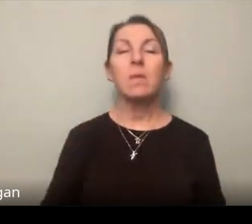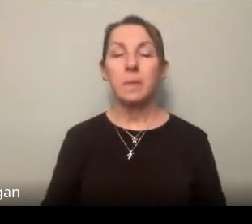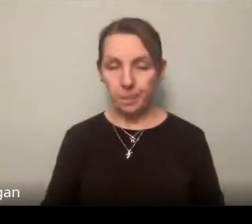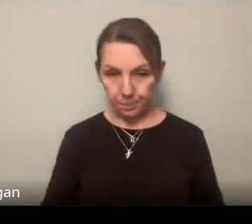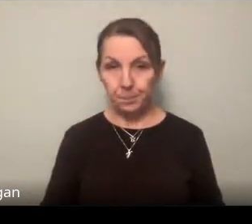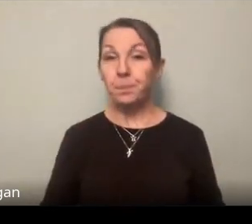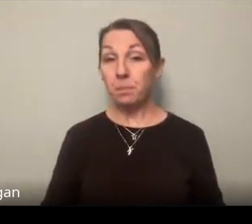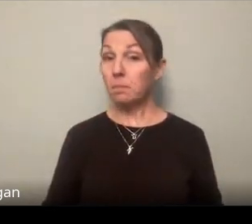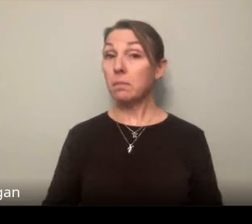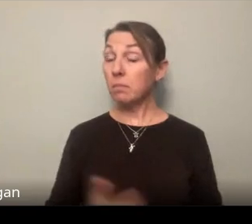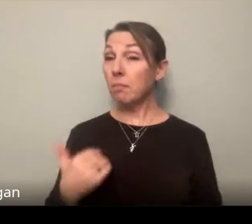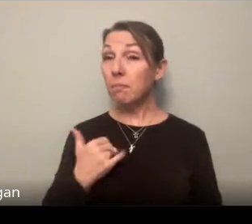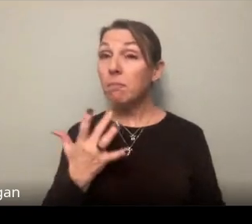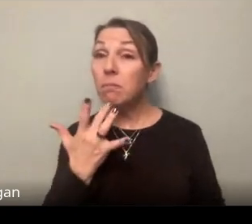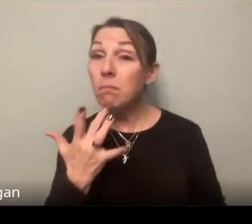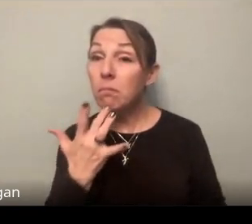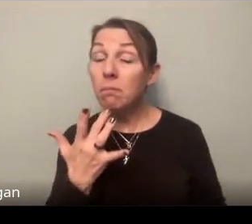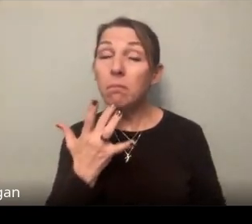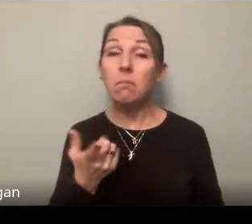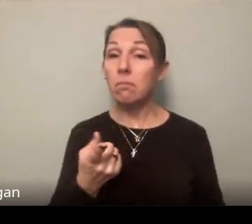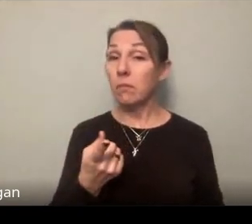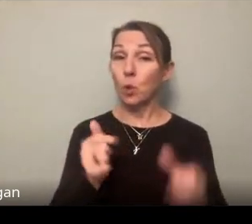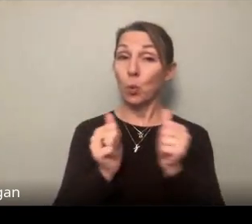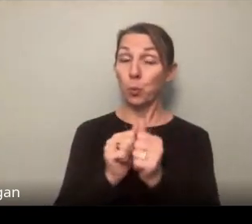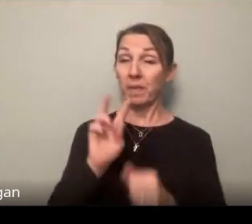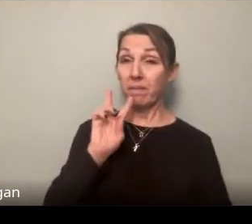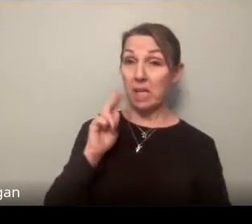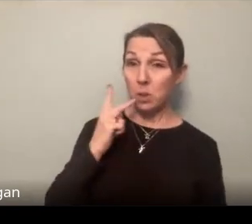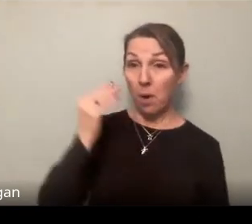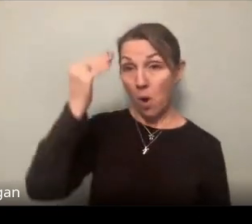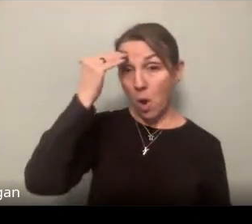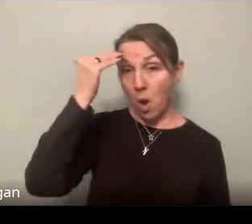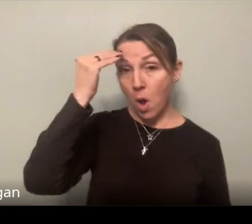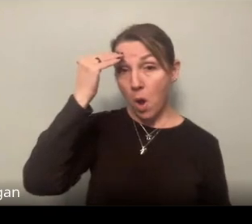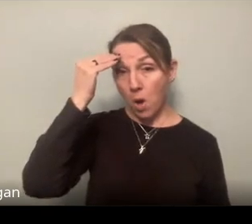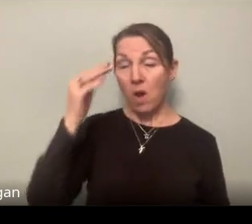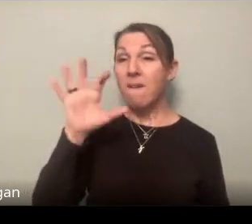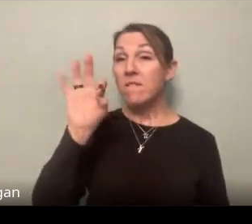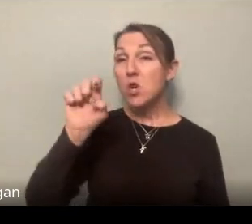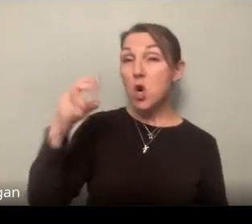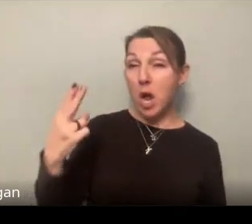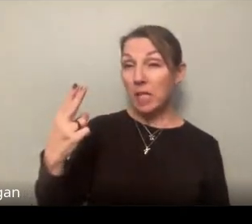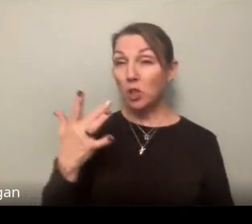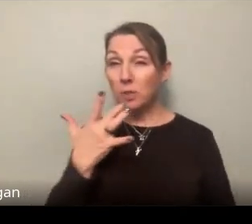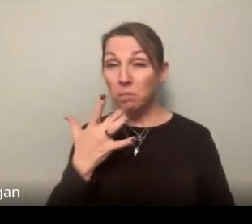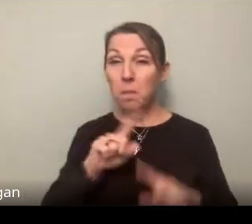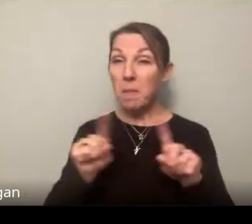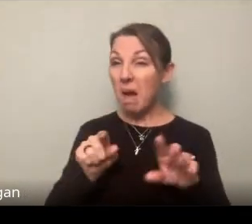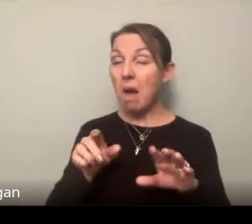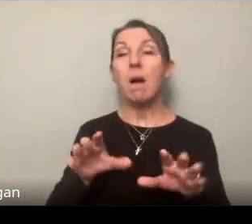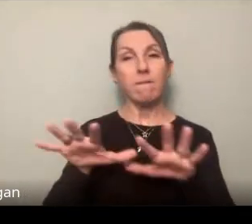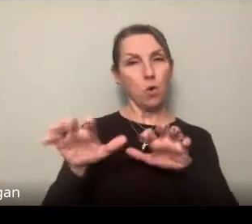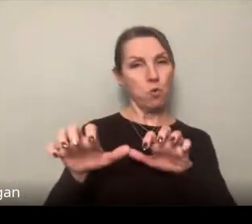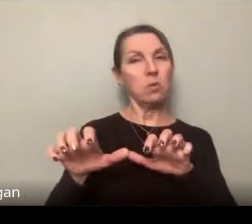a preference in terms of if you were with vegetables? I know fresh is sort of the preference, but if you were to go after that?